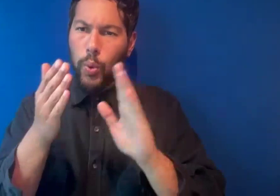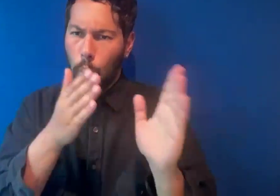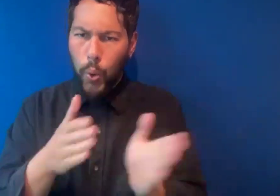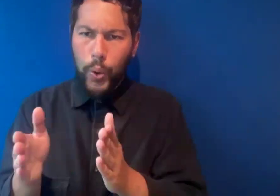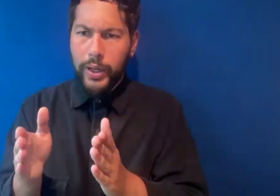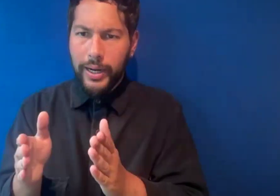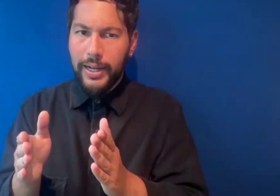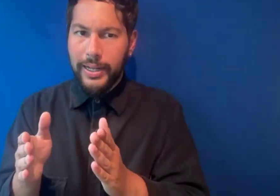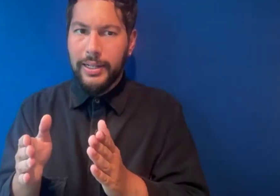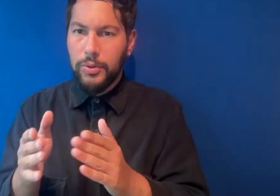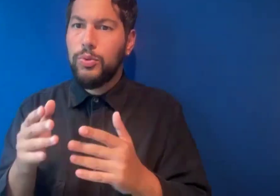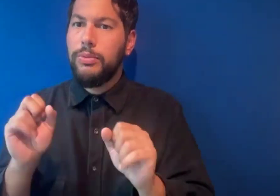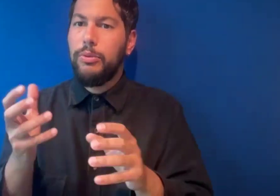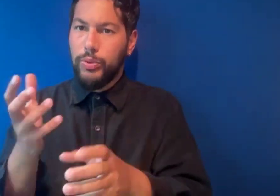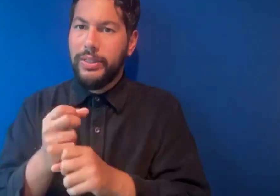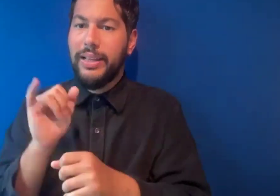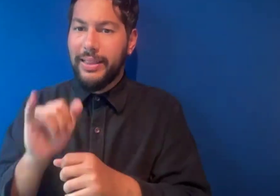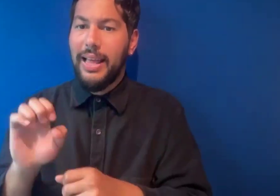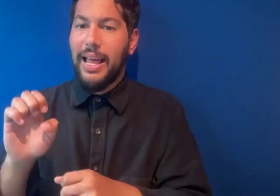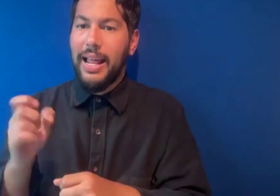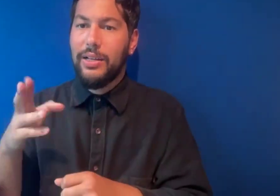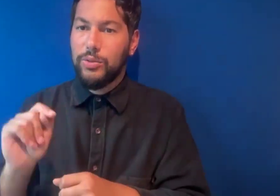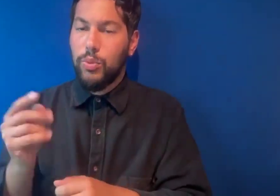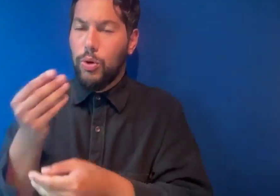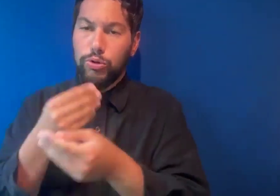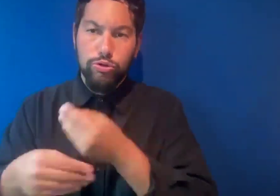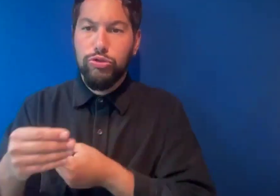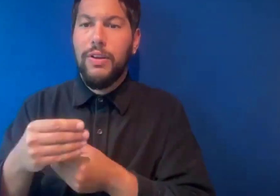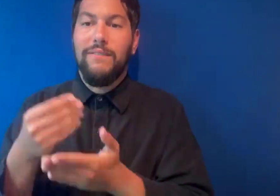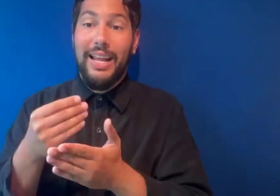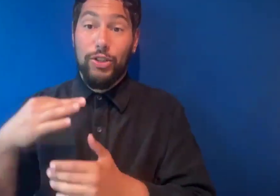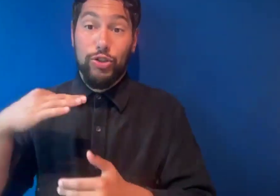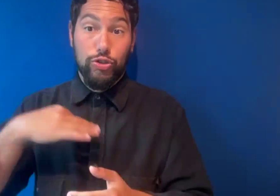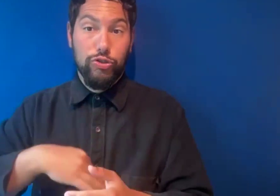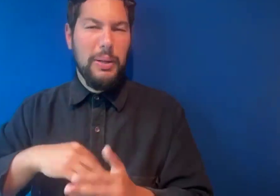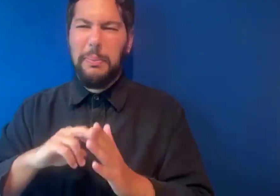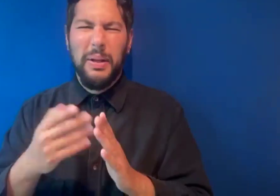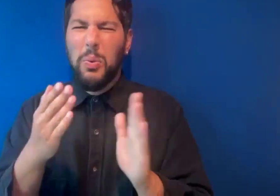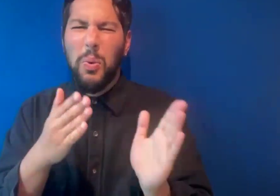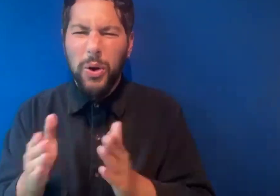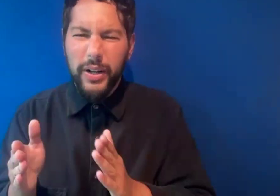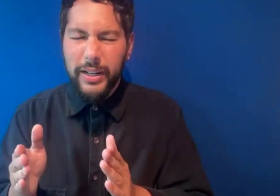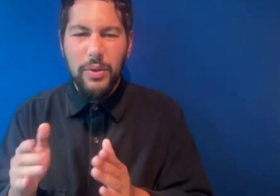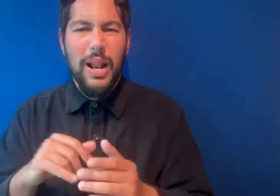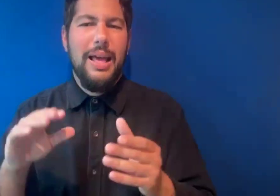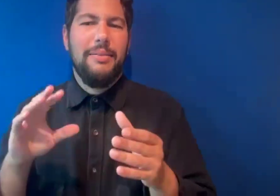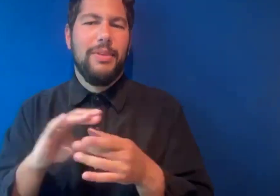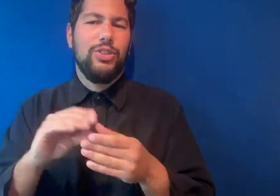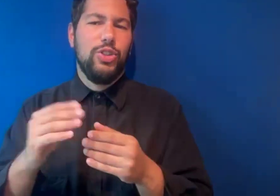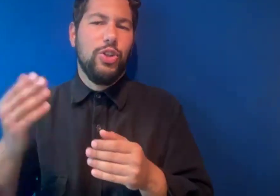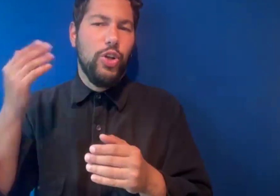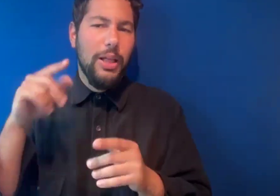this kind of export trade finance, this kind of credit. And what I mean by getting organized is what I mentioned earlier with the Export